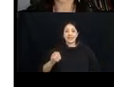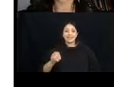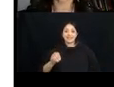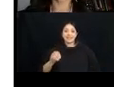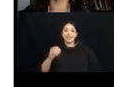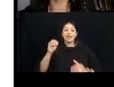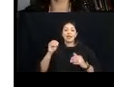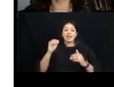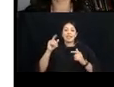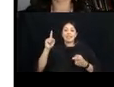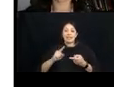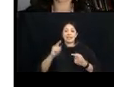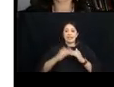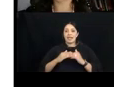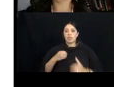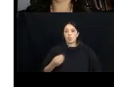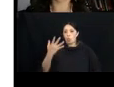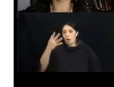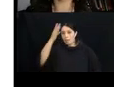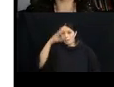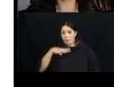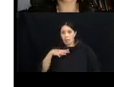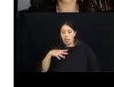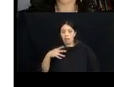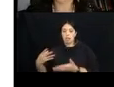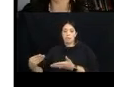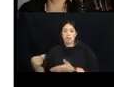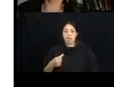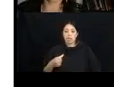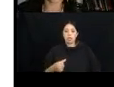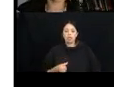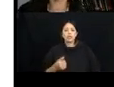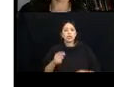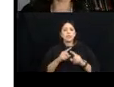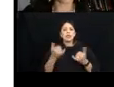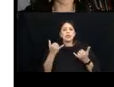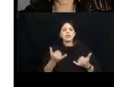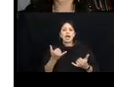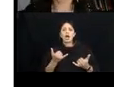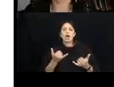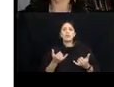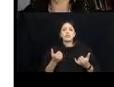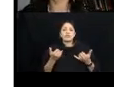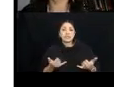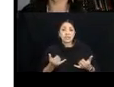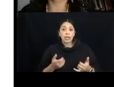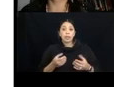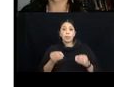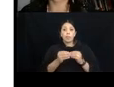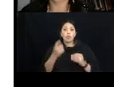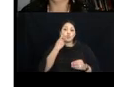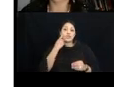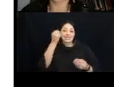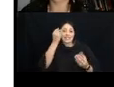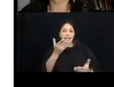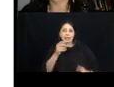wages. And when those of you that might be wondering, what about today? Well, more recent data in this graph